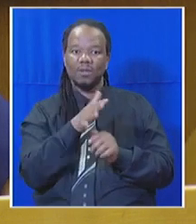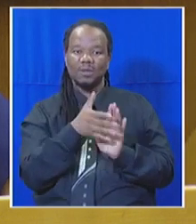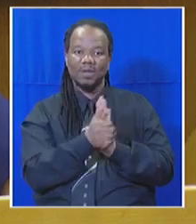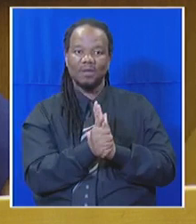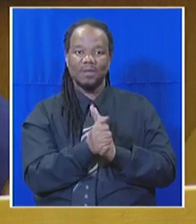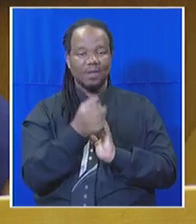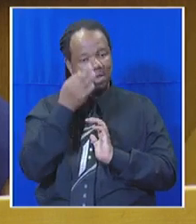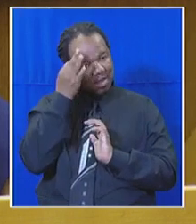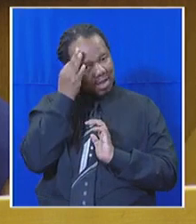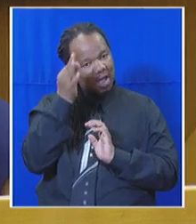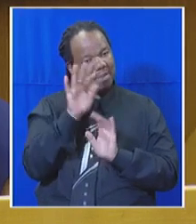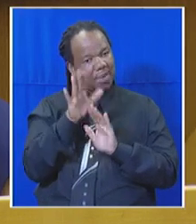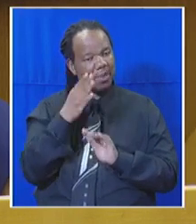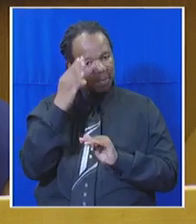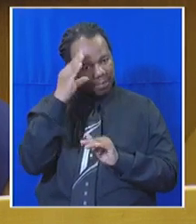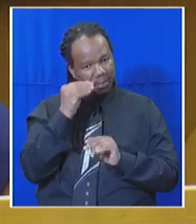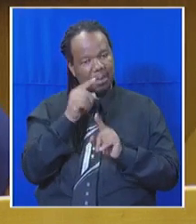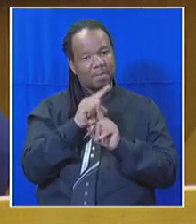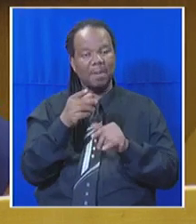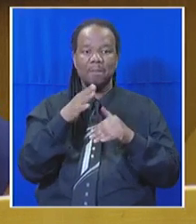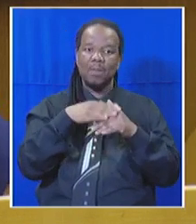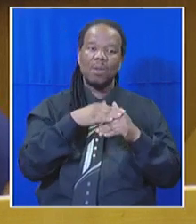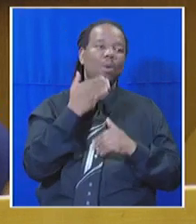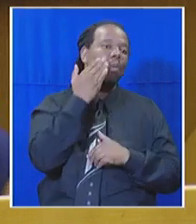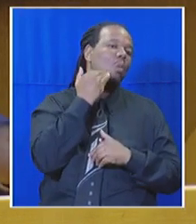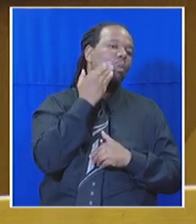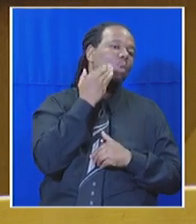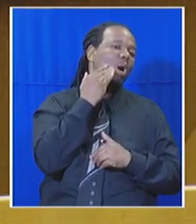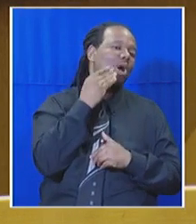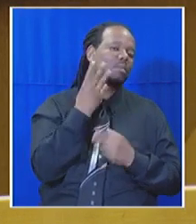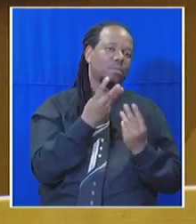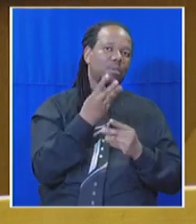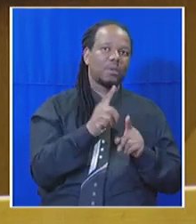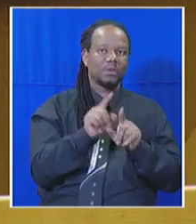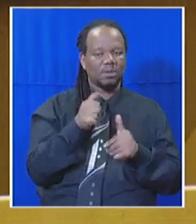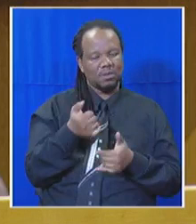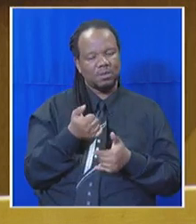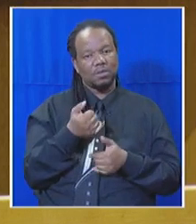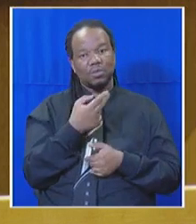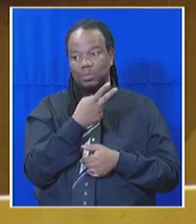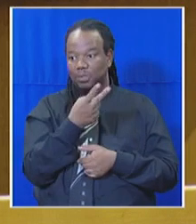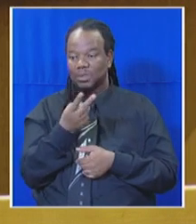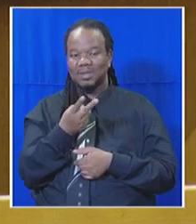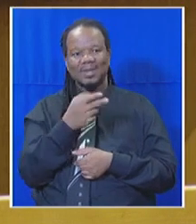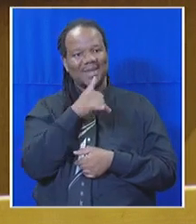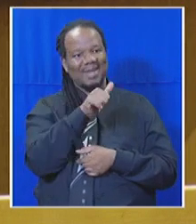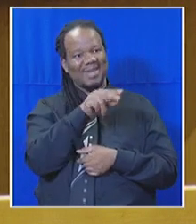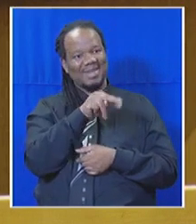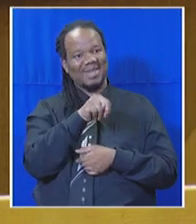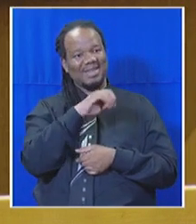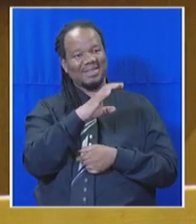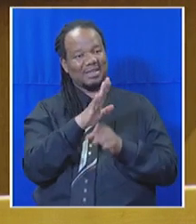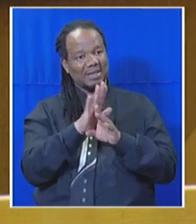mainly if not all white. This is proof of the crippling psyche of the ANC, suffering from